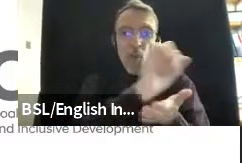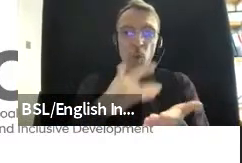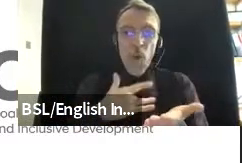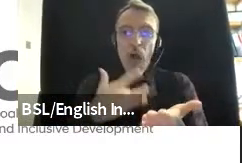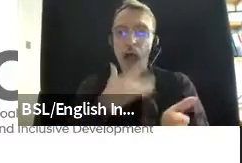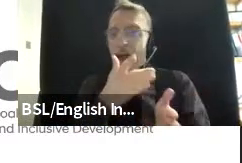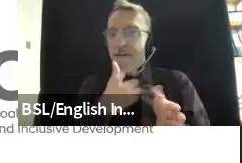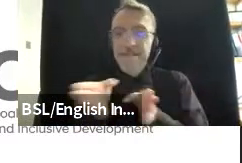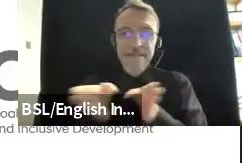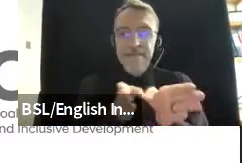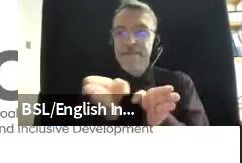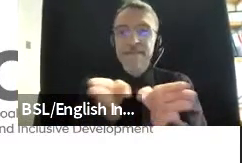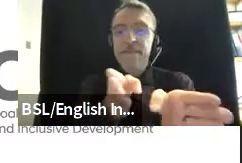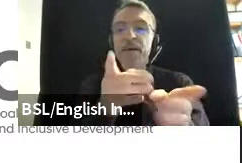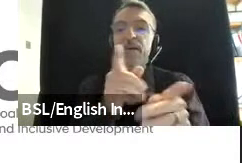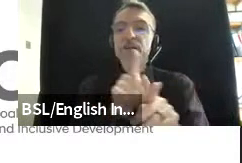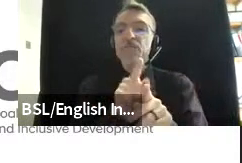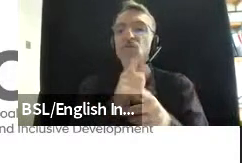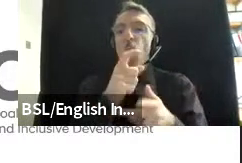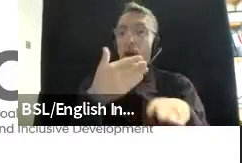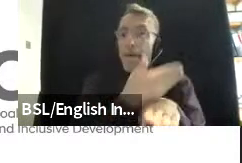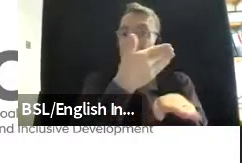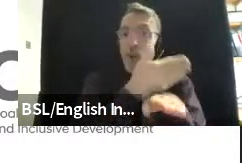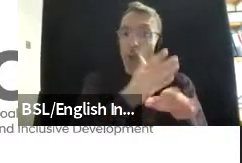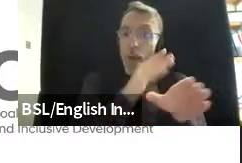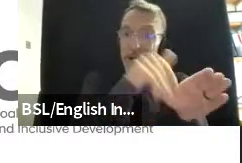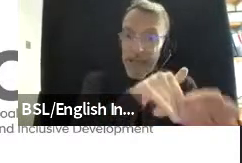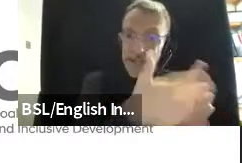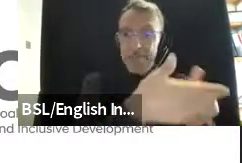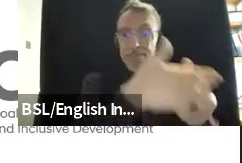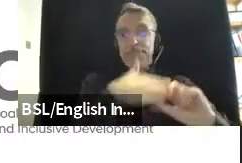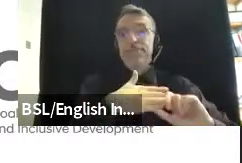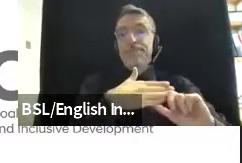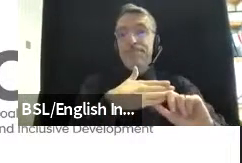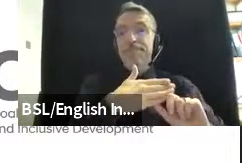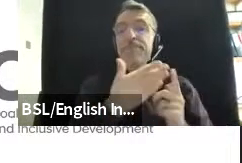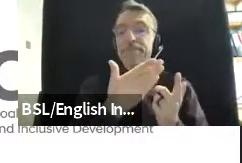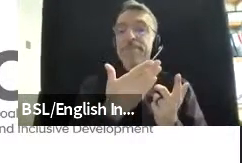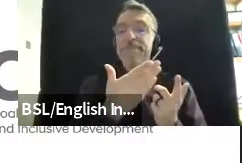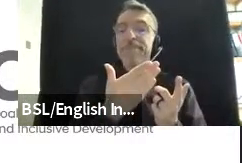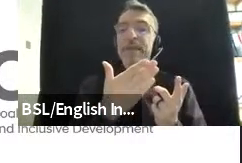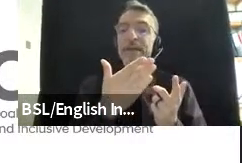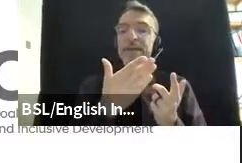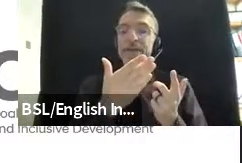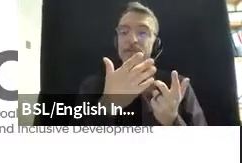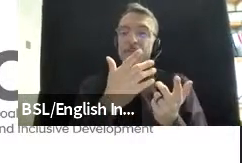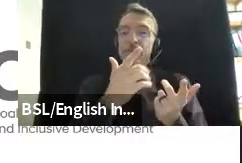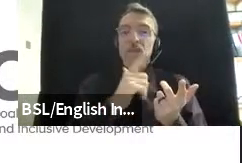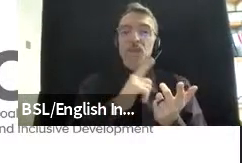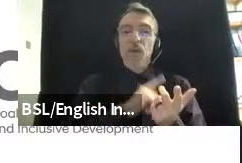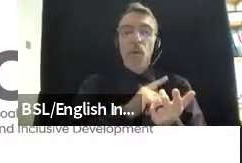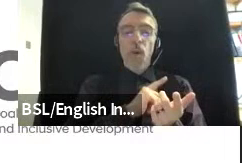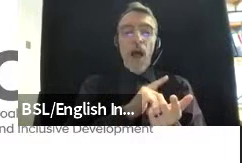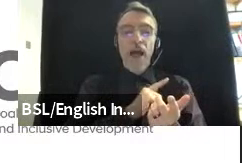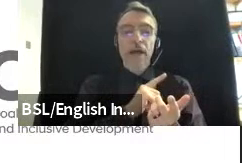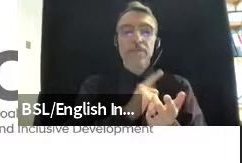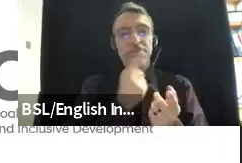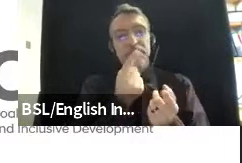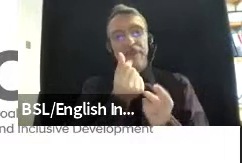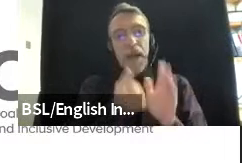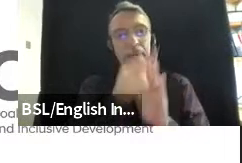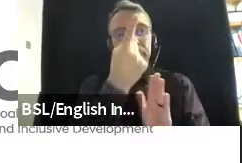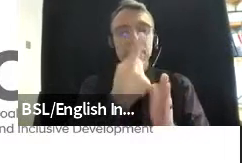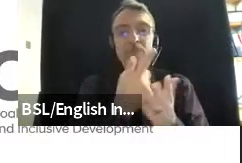for example, with regards to employment, quite often people were discriminated and in some cases